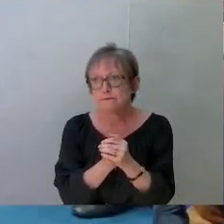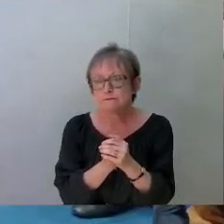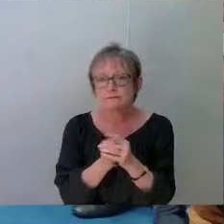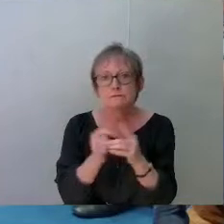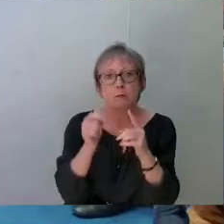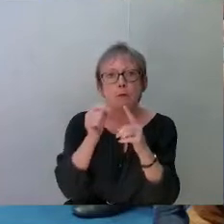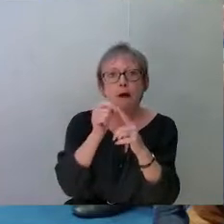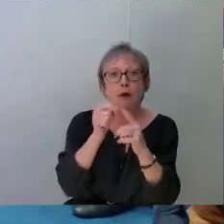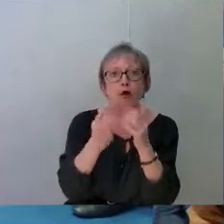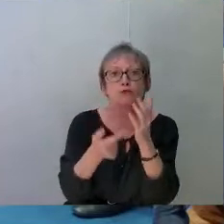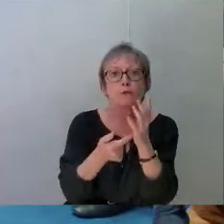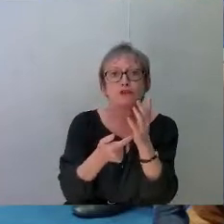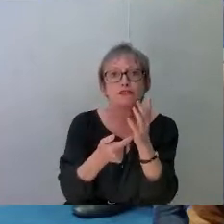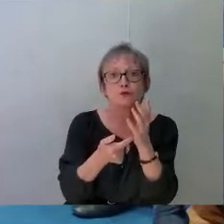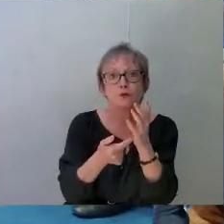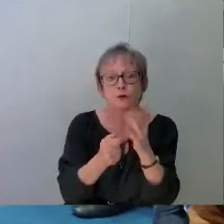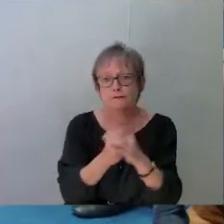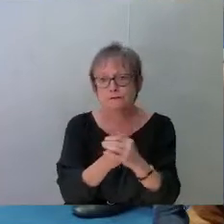Paula Tomaszewska.